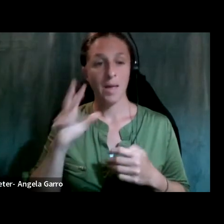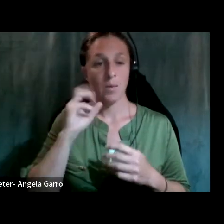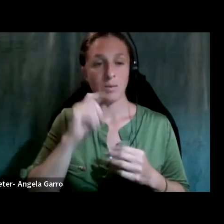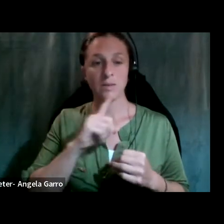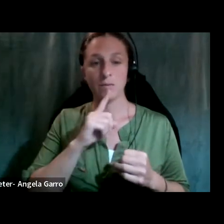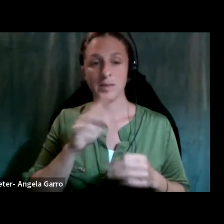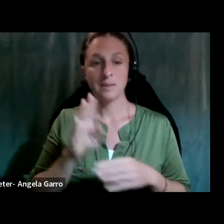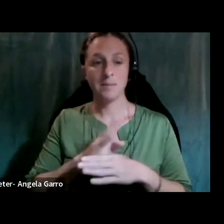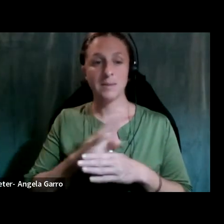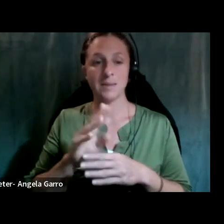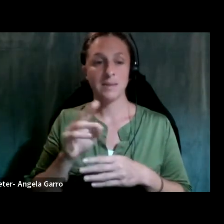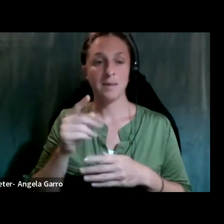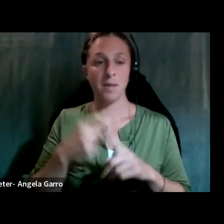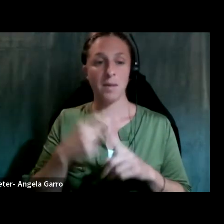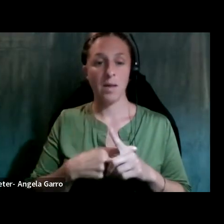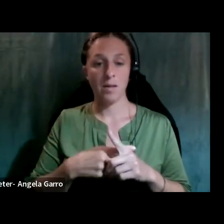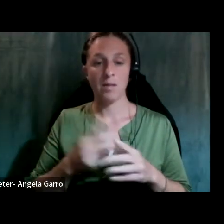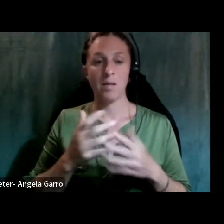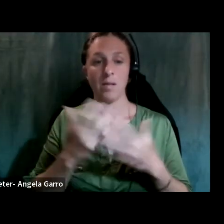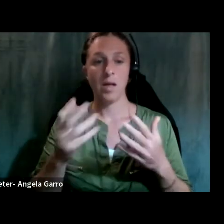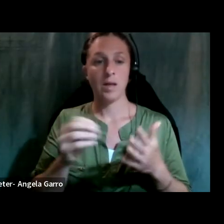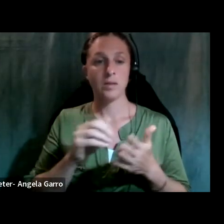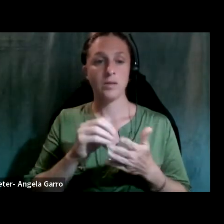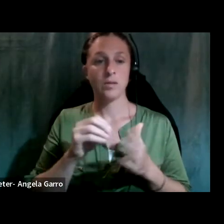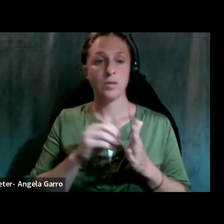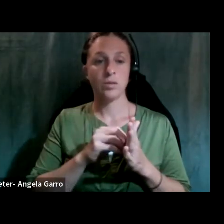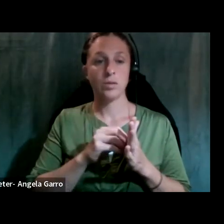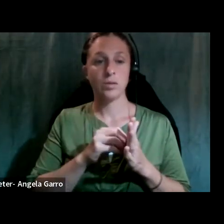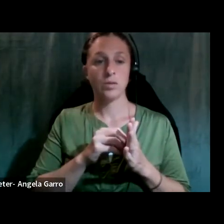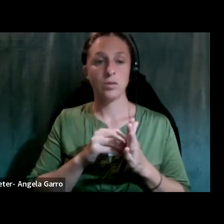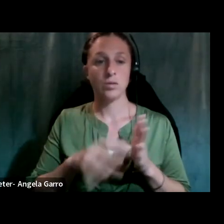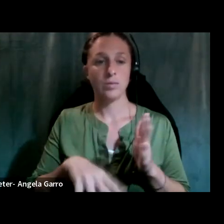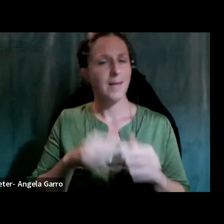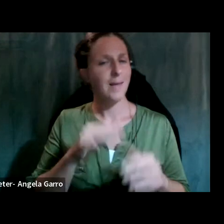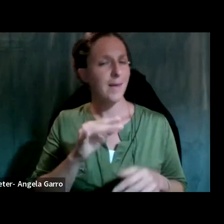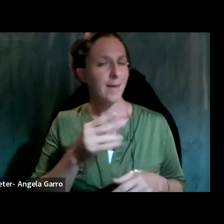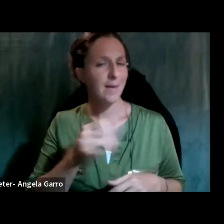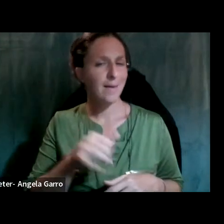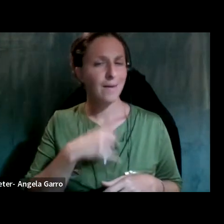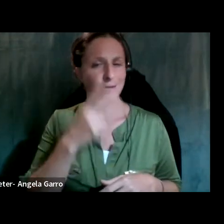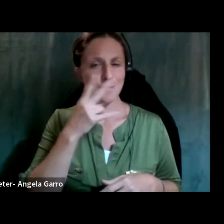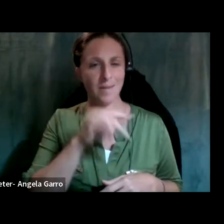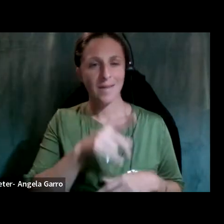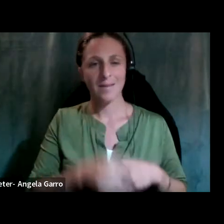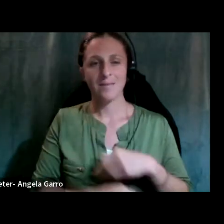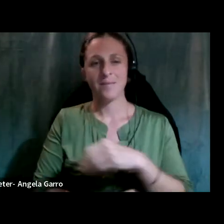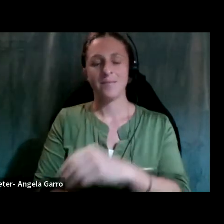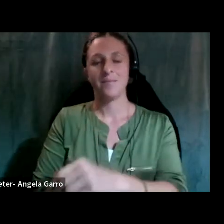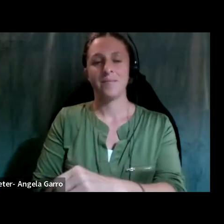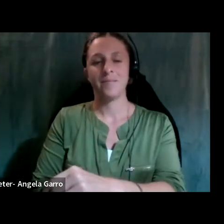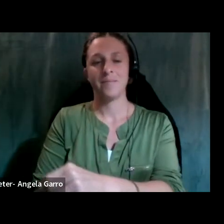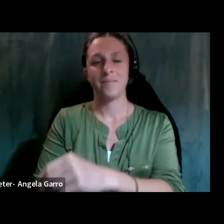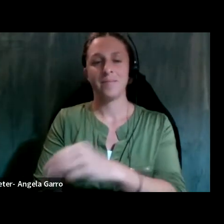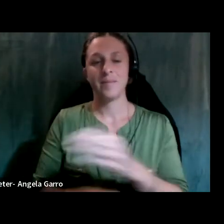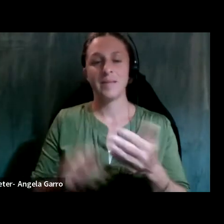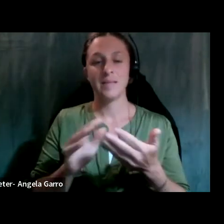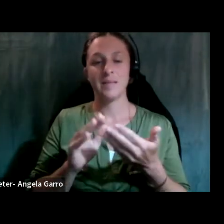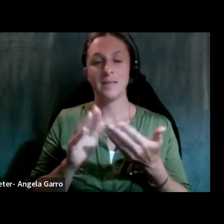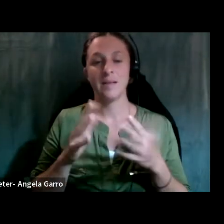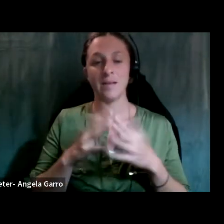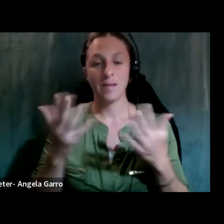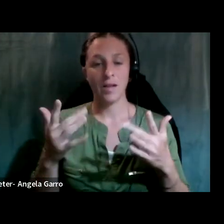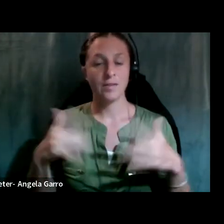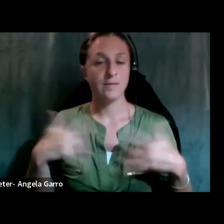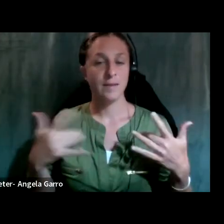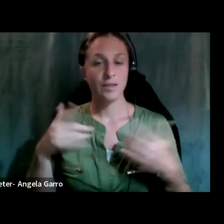month, with lots of students, hey, I saw that. Lots of events around students. And